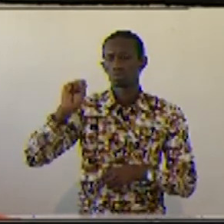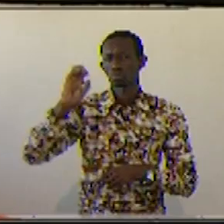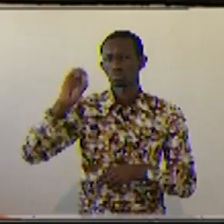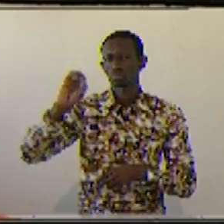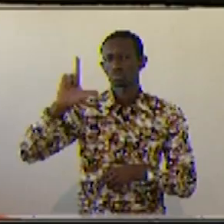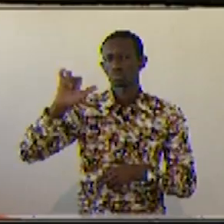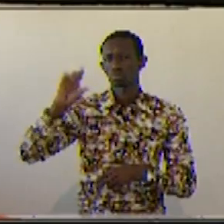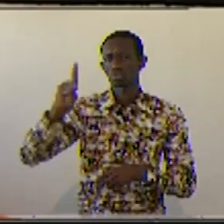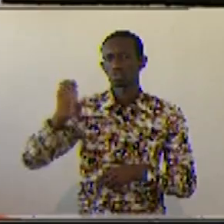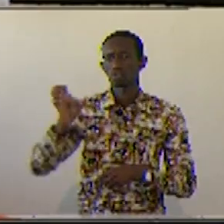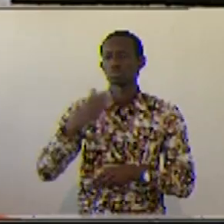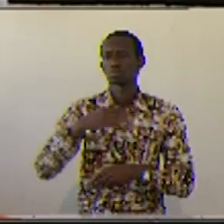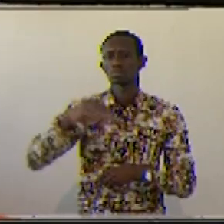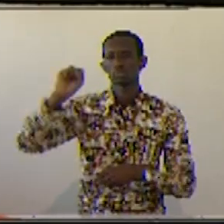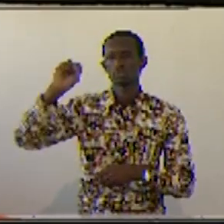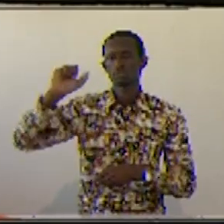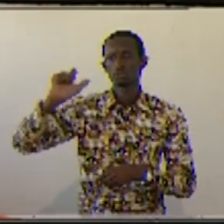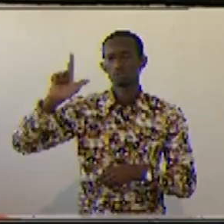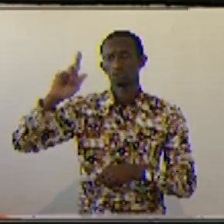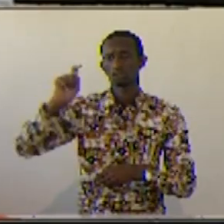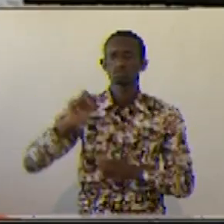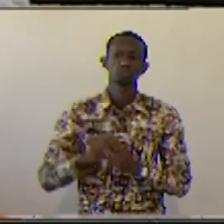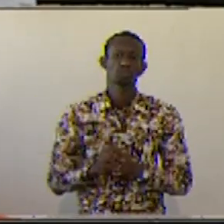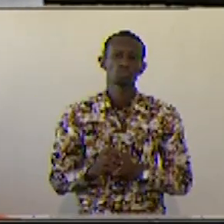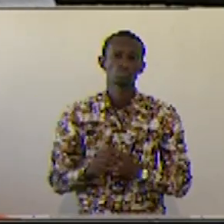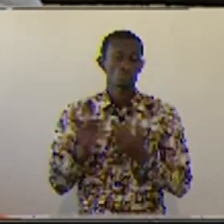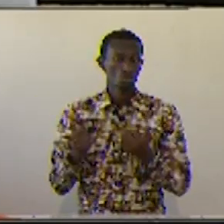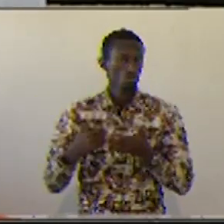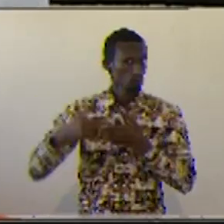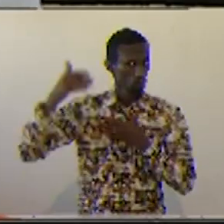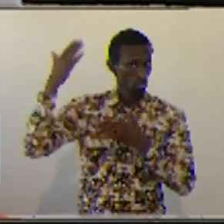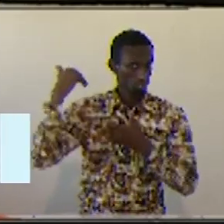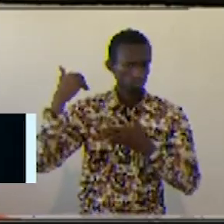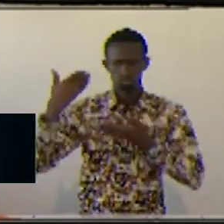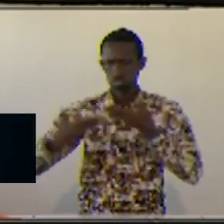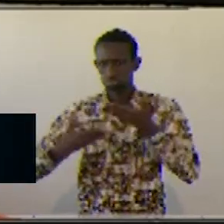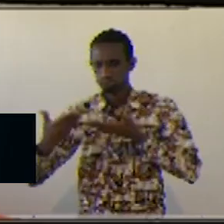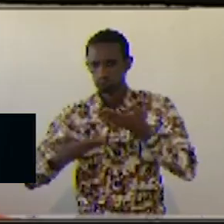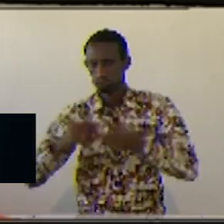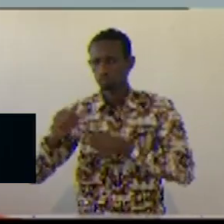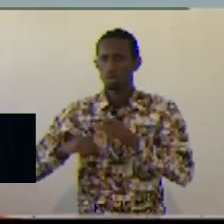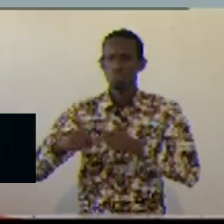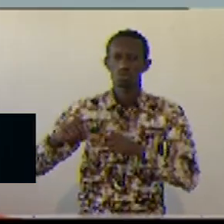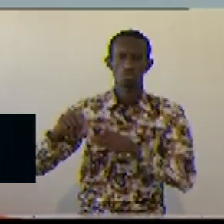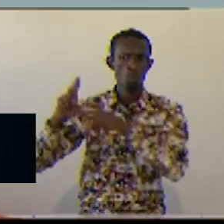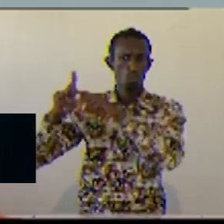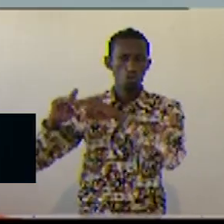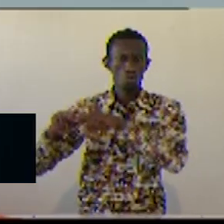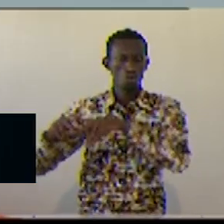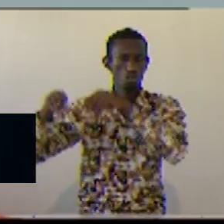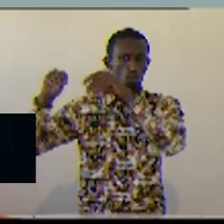discussed salts, and in this unit, as the name shows, it is